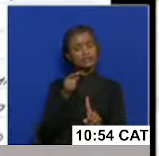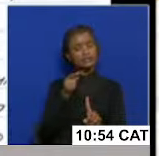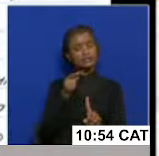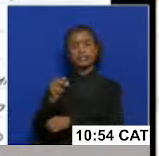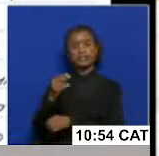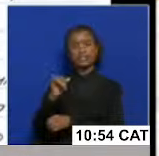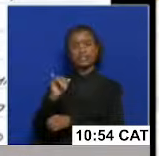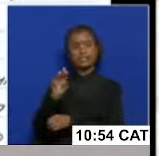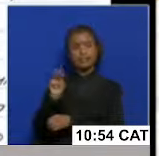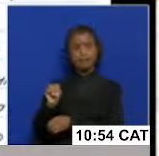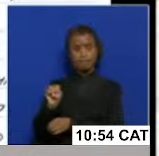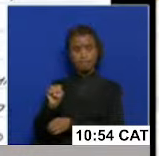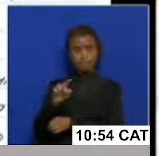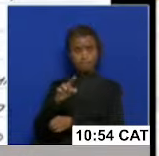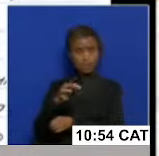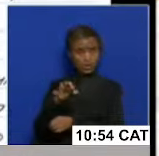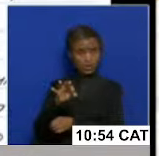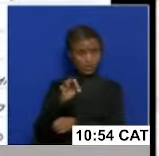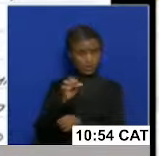Yes.